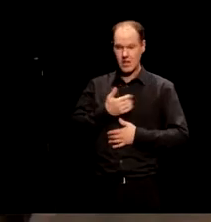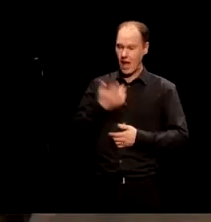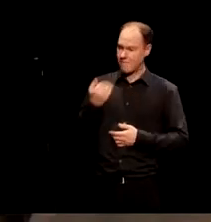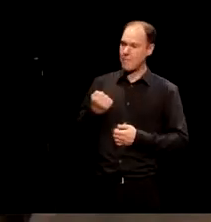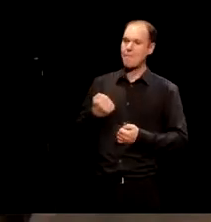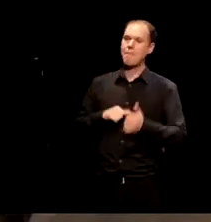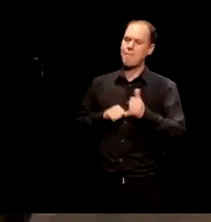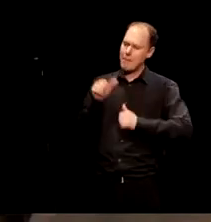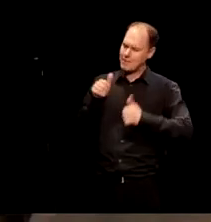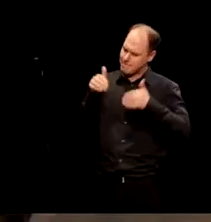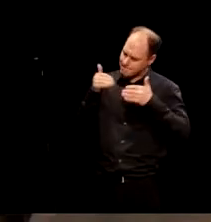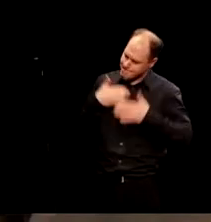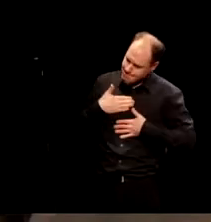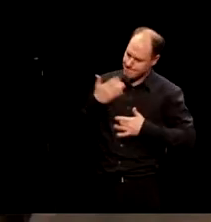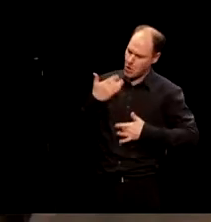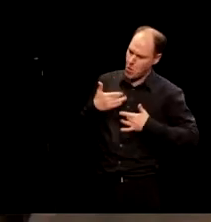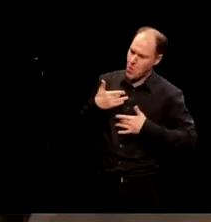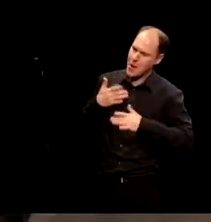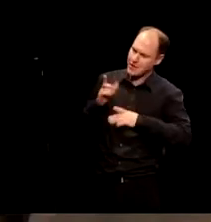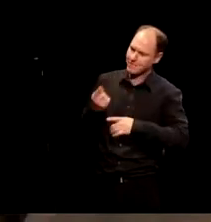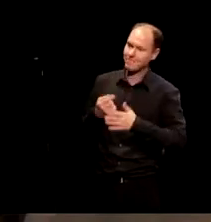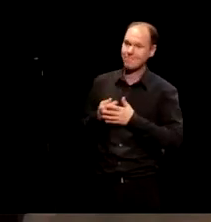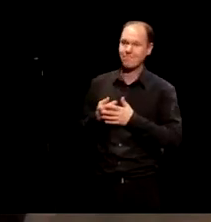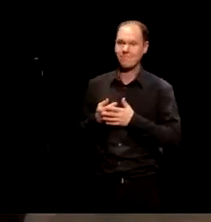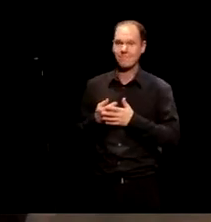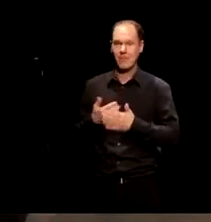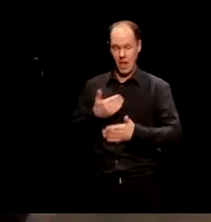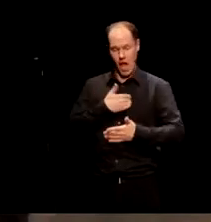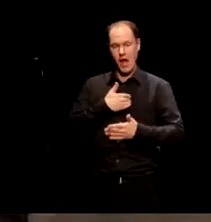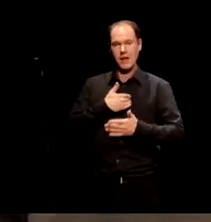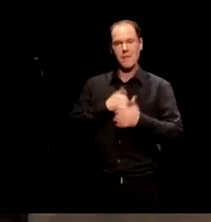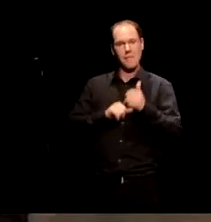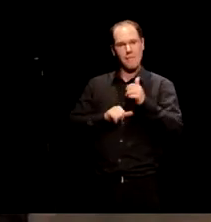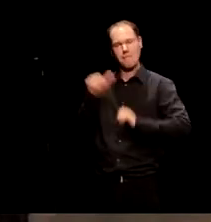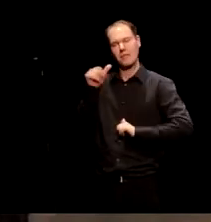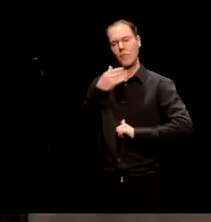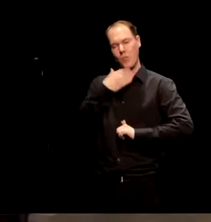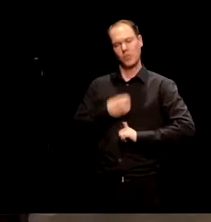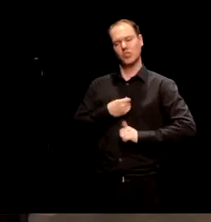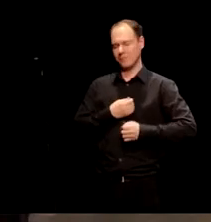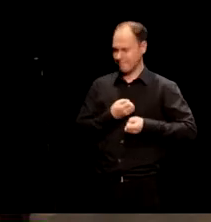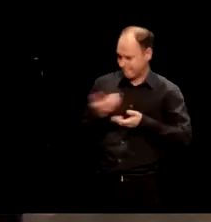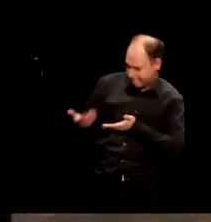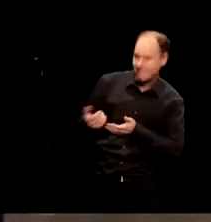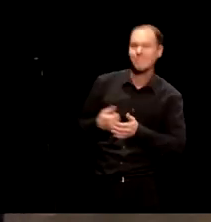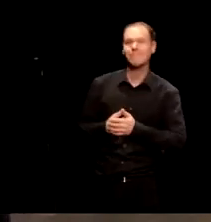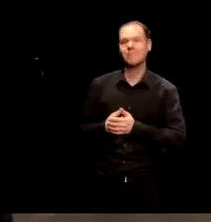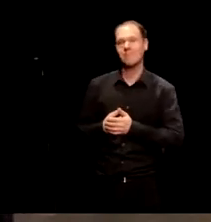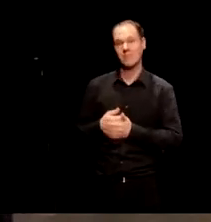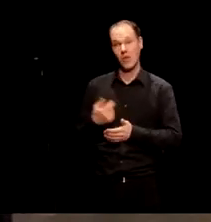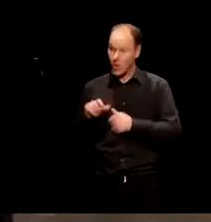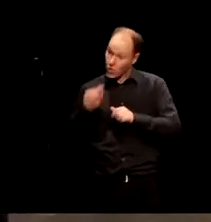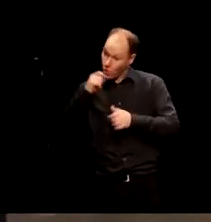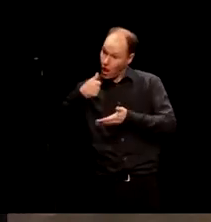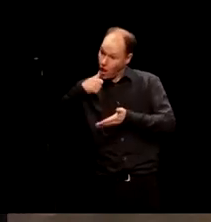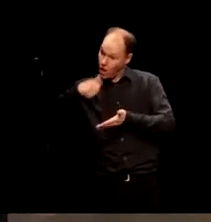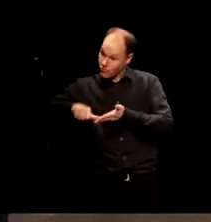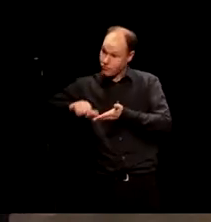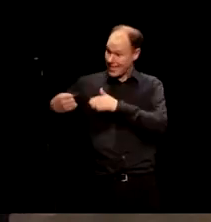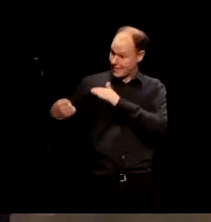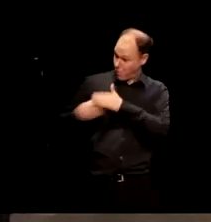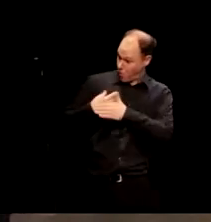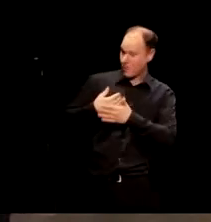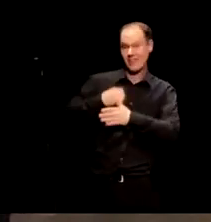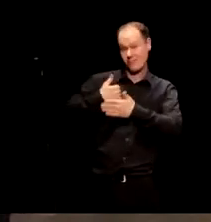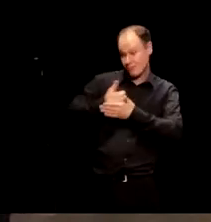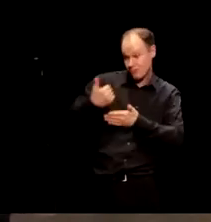interests. You know, I have my heart's best wishes. I mean, you will write me up then and tell me about